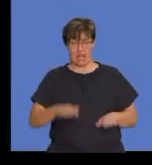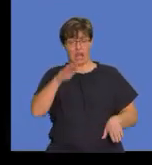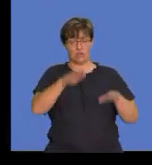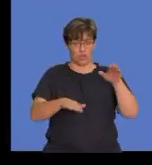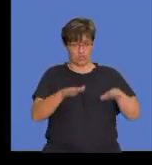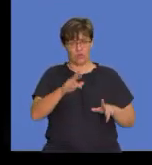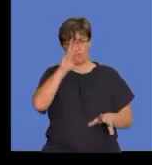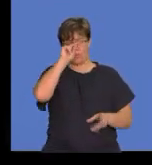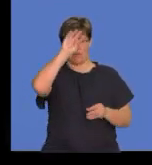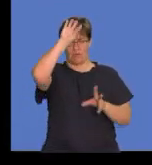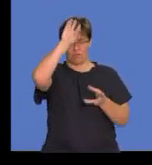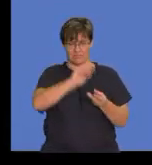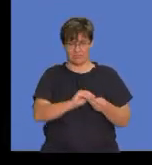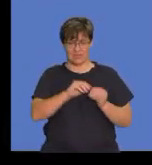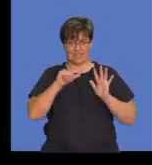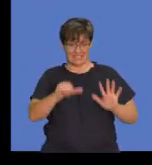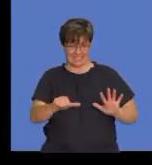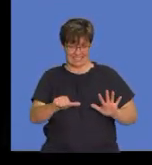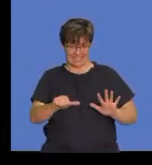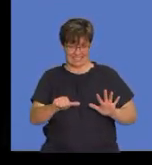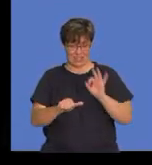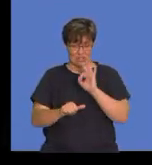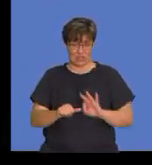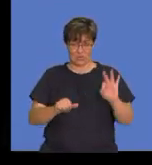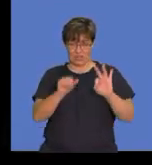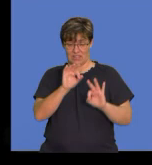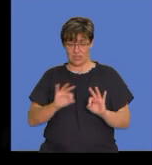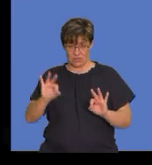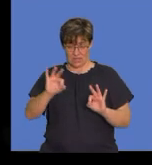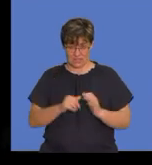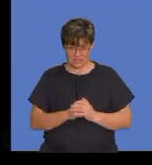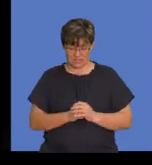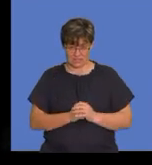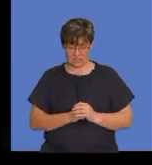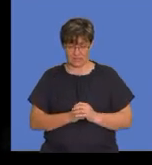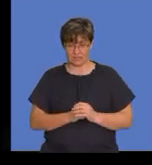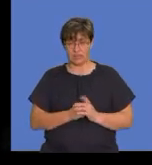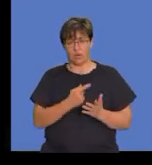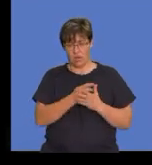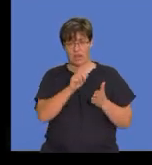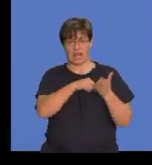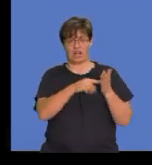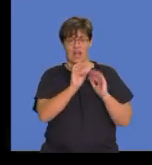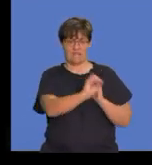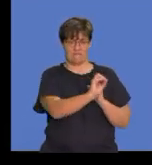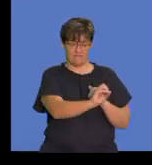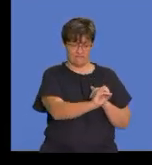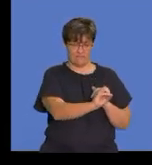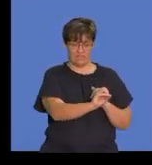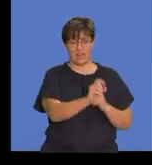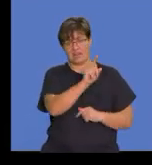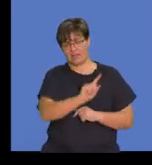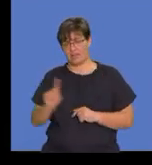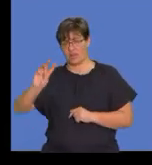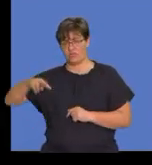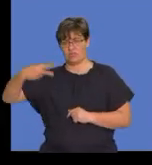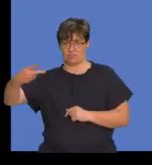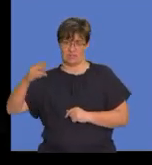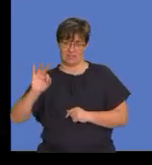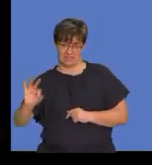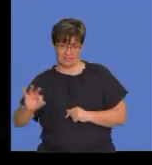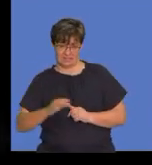angles, and the ratios, remember the 6 of them that we spoke about, the main 3 that we can find